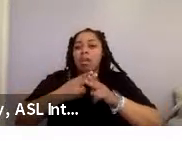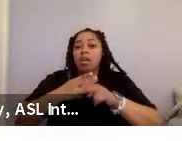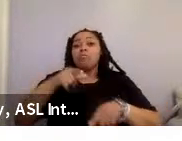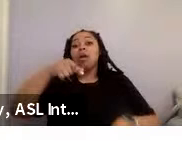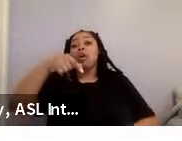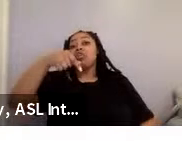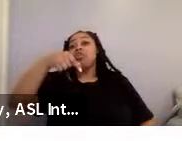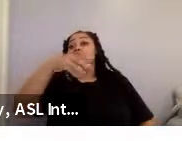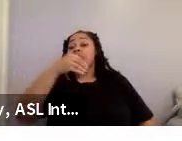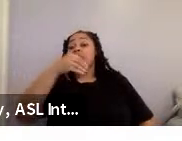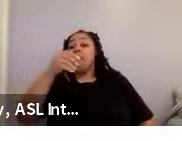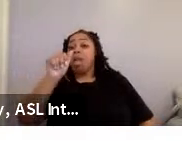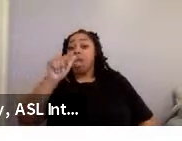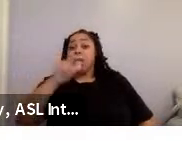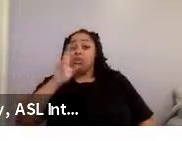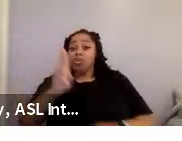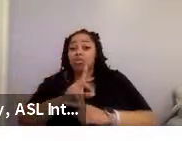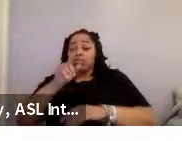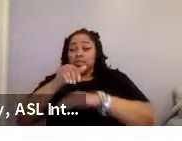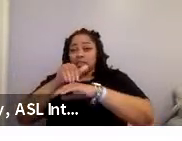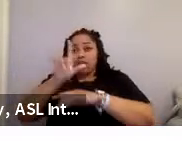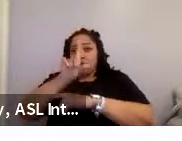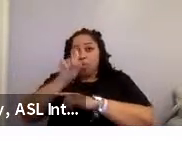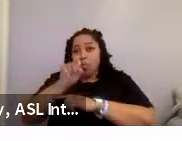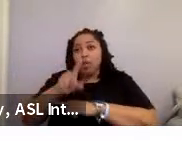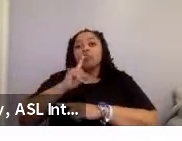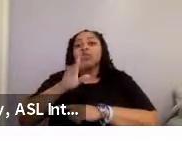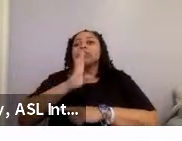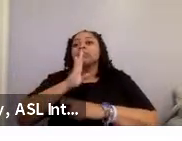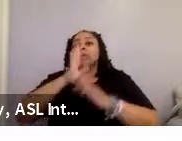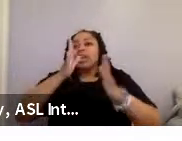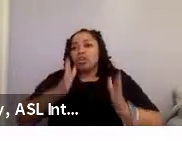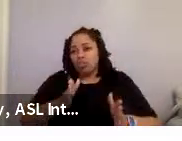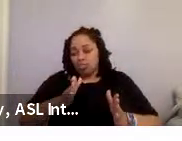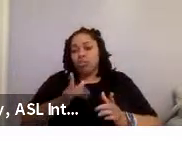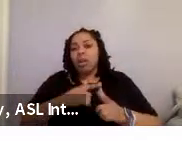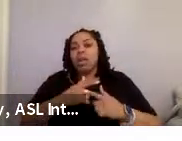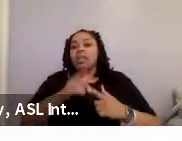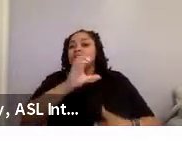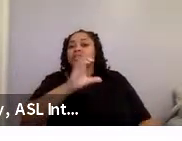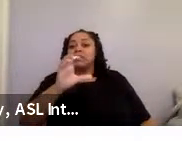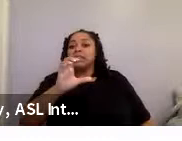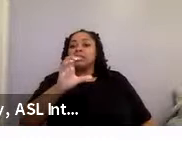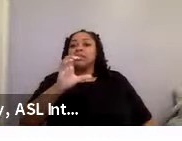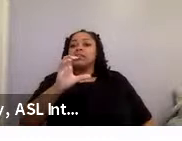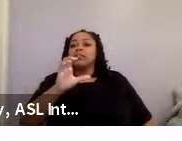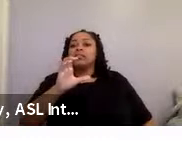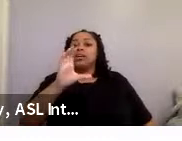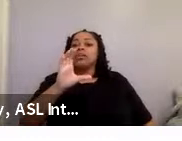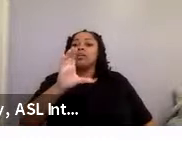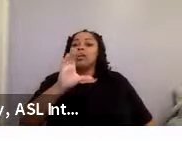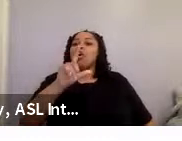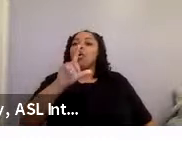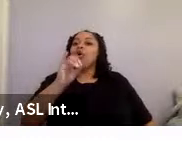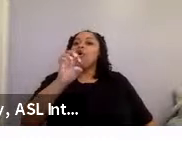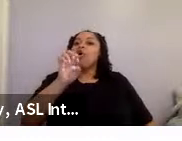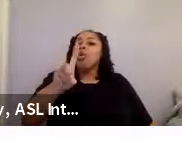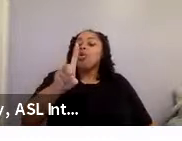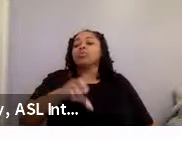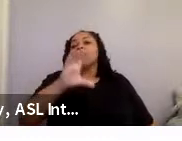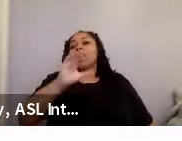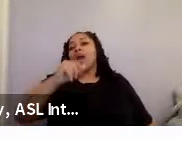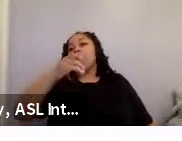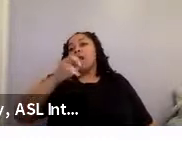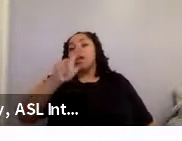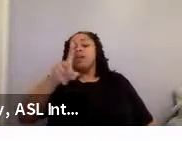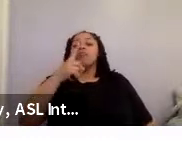icon is what you will be using to submit questions to the speakers. And the CC closed captioning icon will be used if you want to turn on